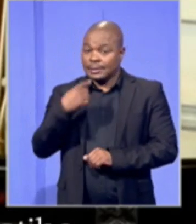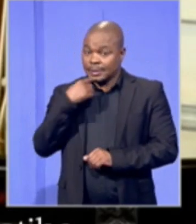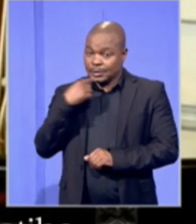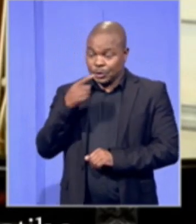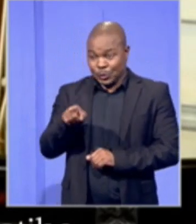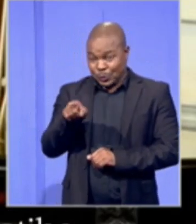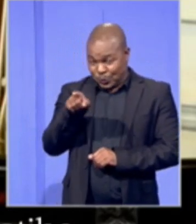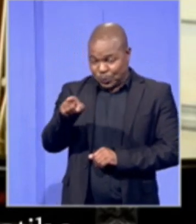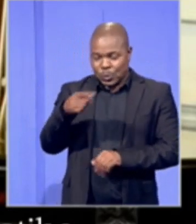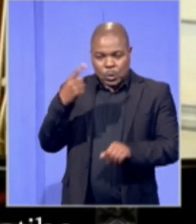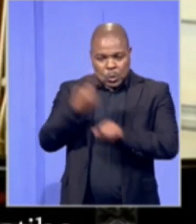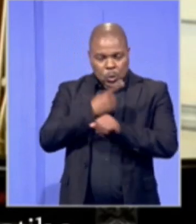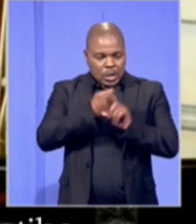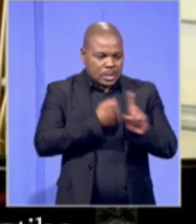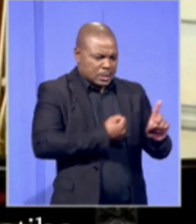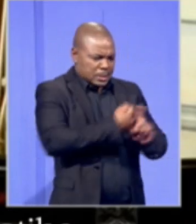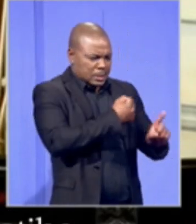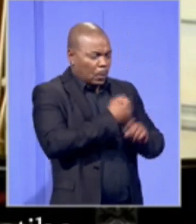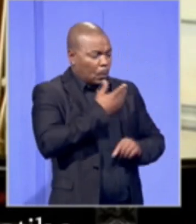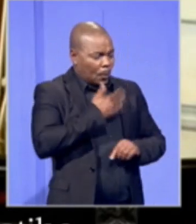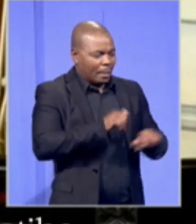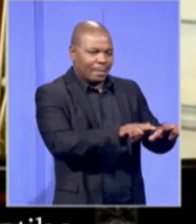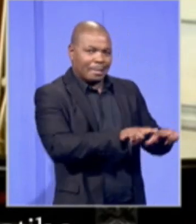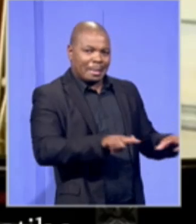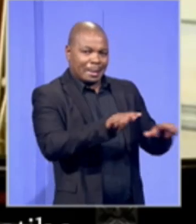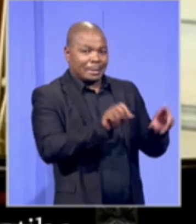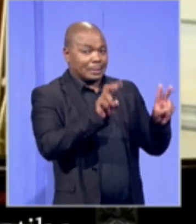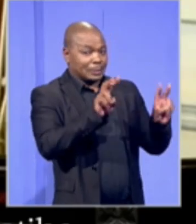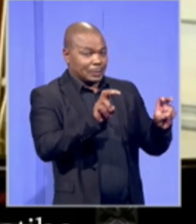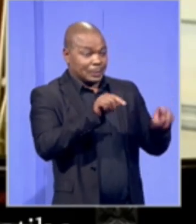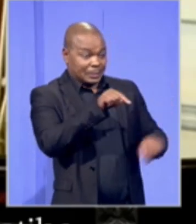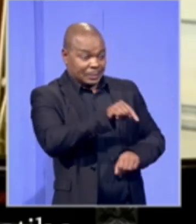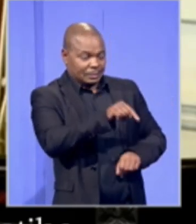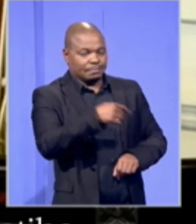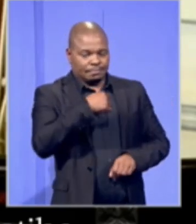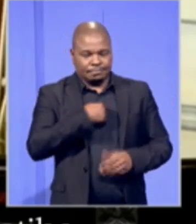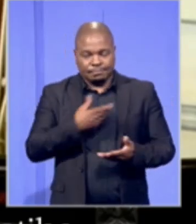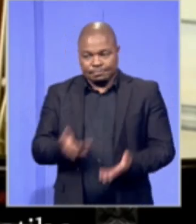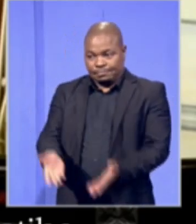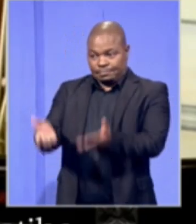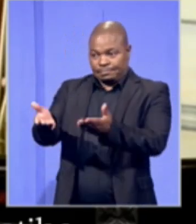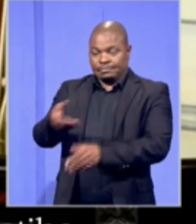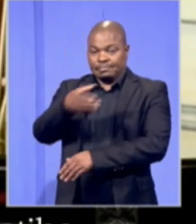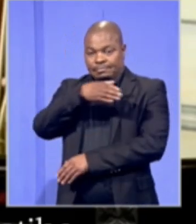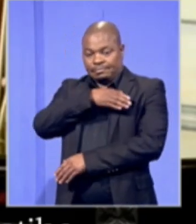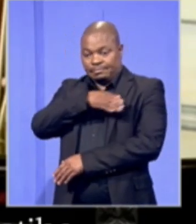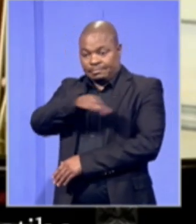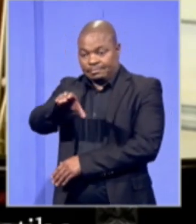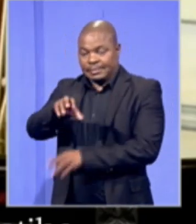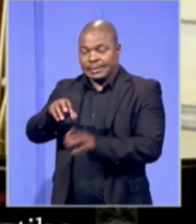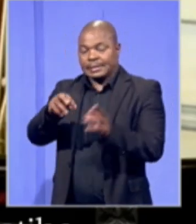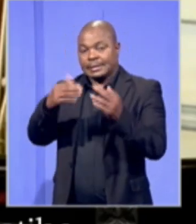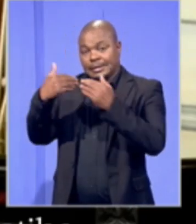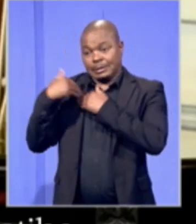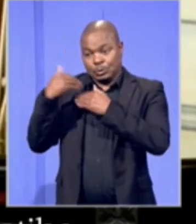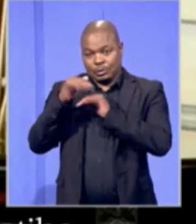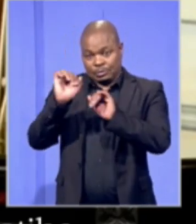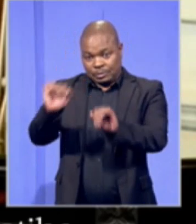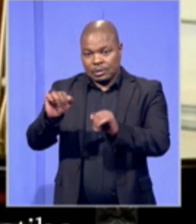you have always advocated for land, and now I'm giving you this responsibility. Speed up the